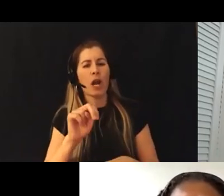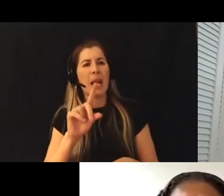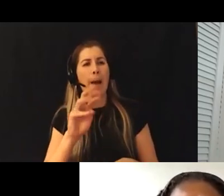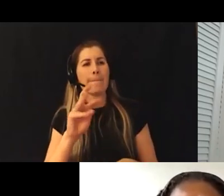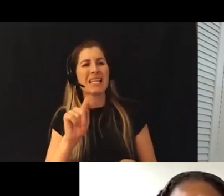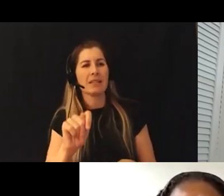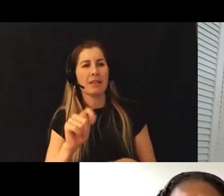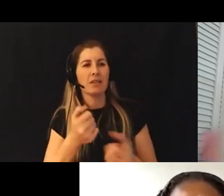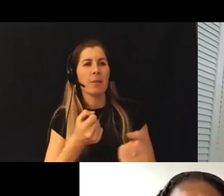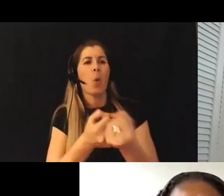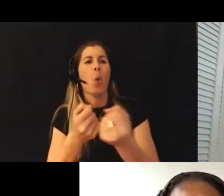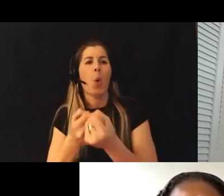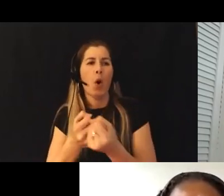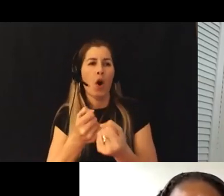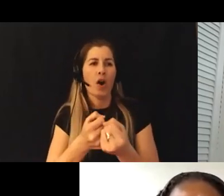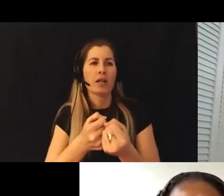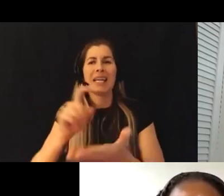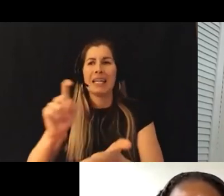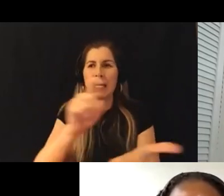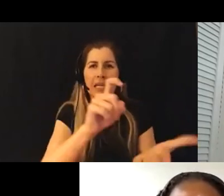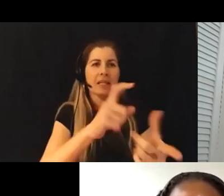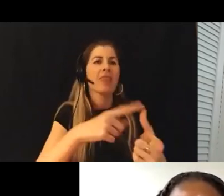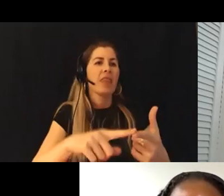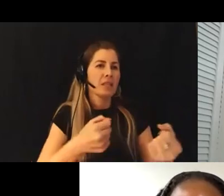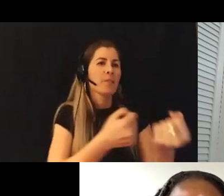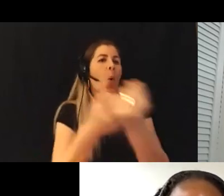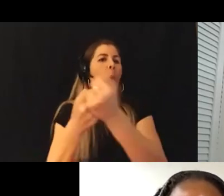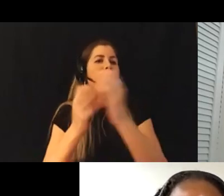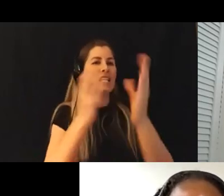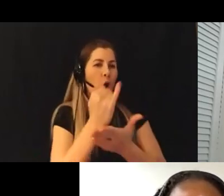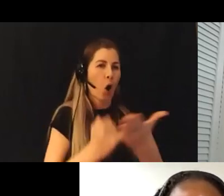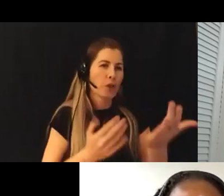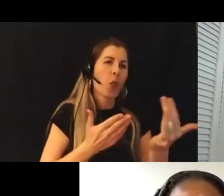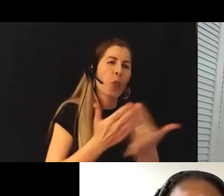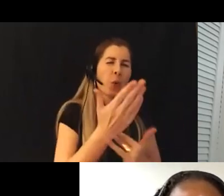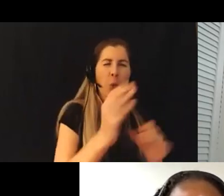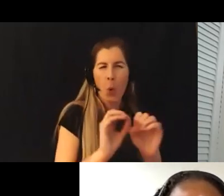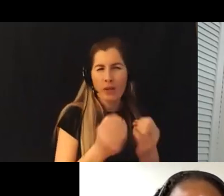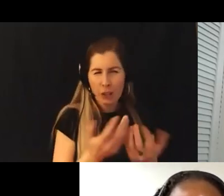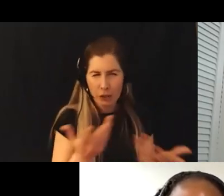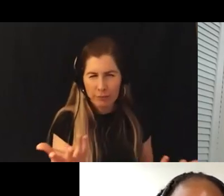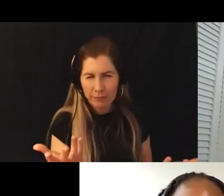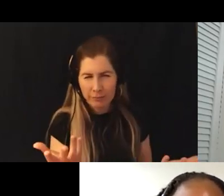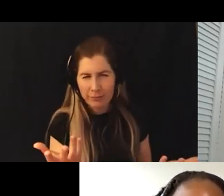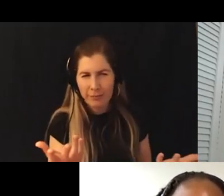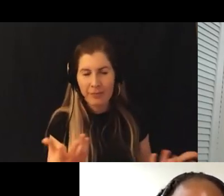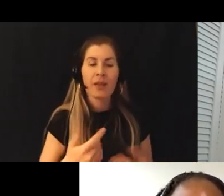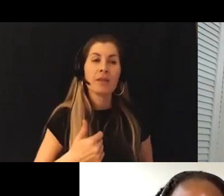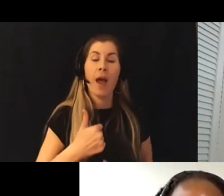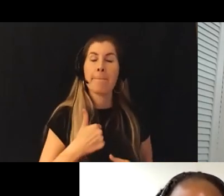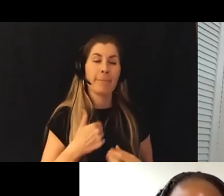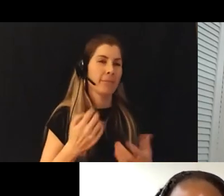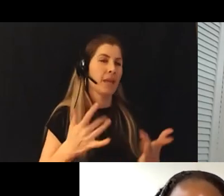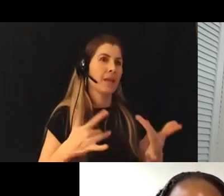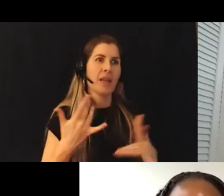support the needs of teaching artists across the country through a national service organization. So I'm excited about the opportunity.